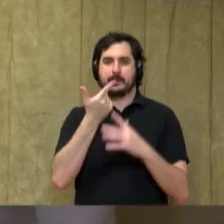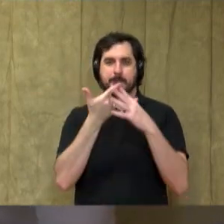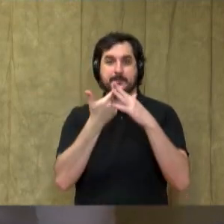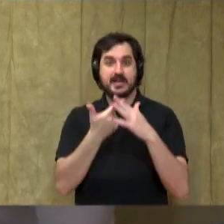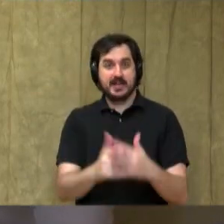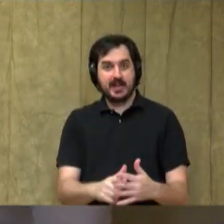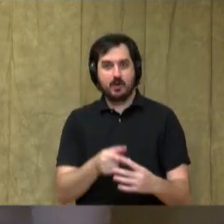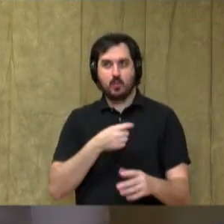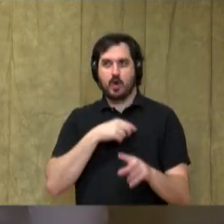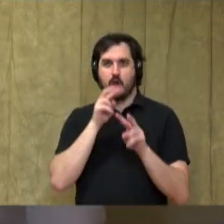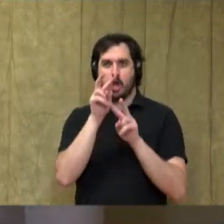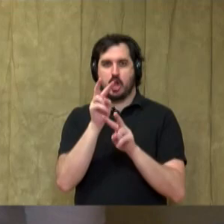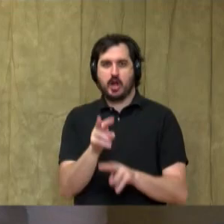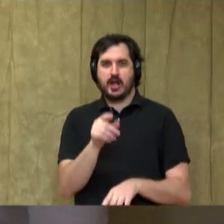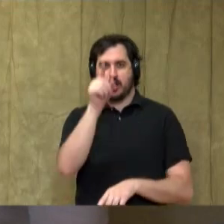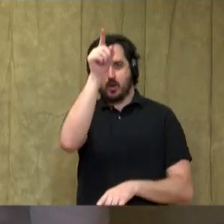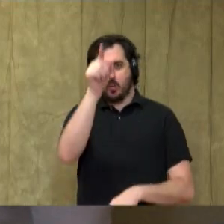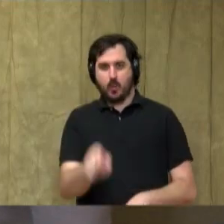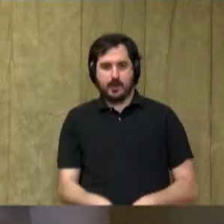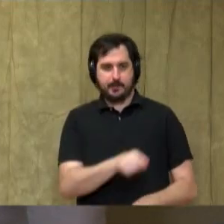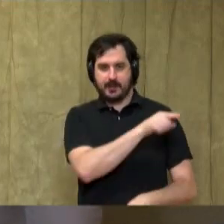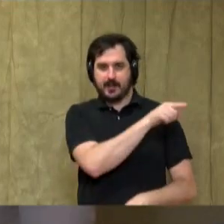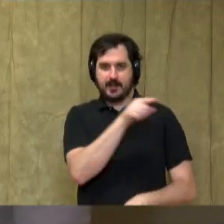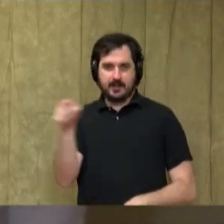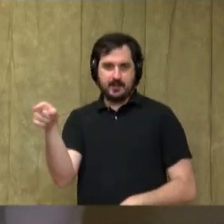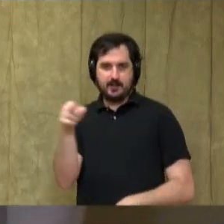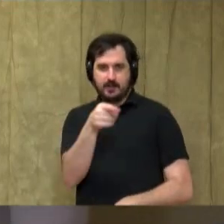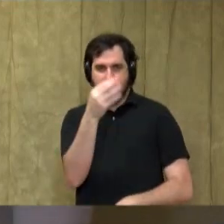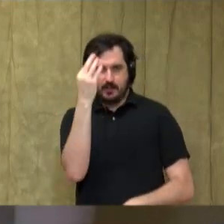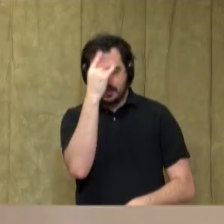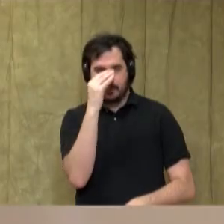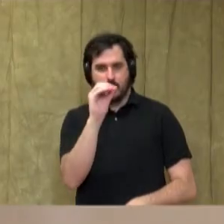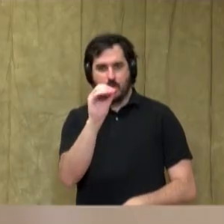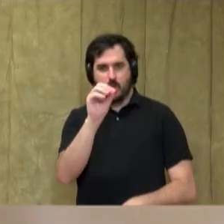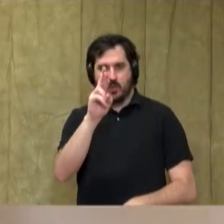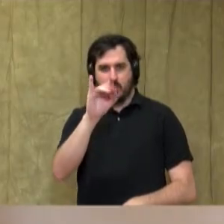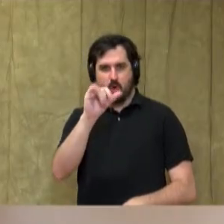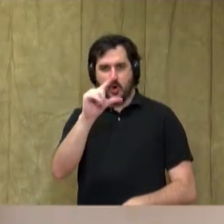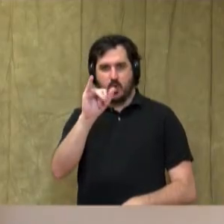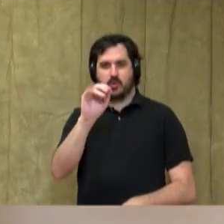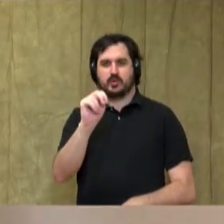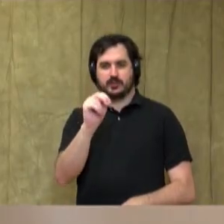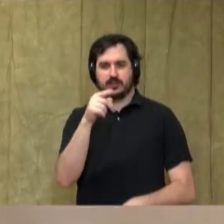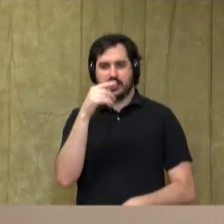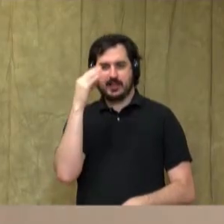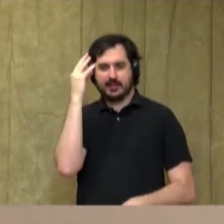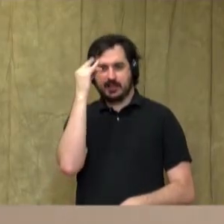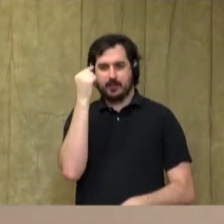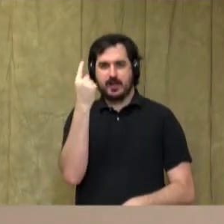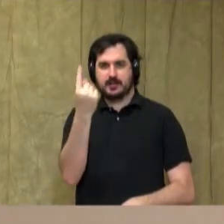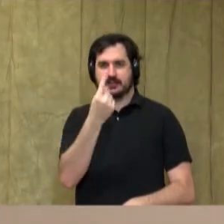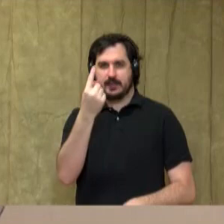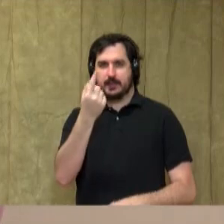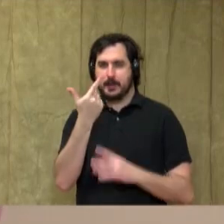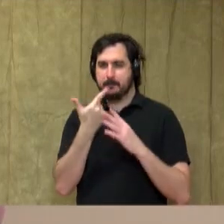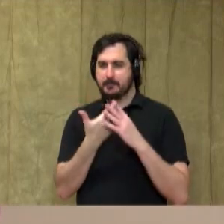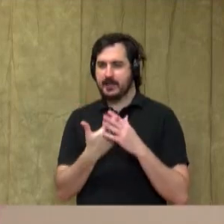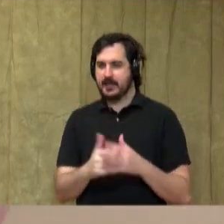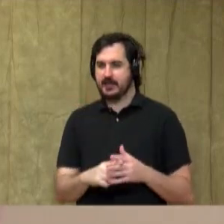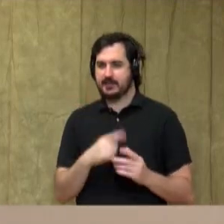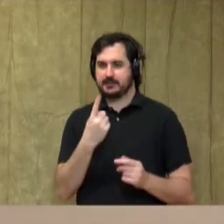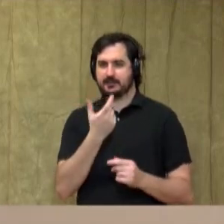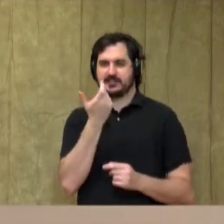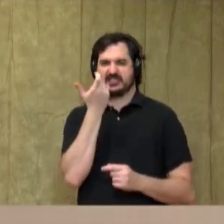plane, okay? So when you hear the word origin, think about original, something just beginning, something just